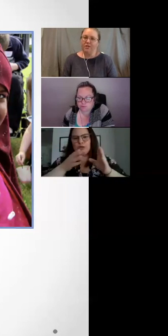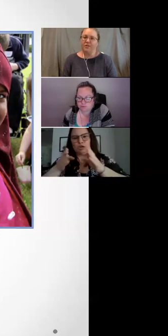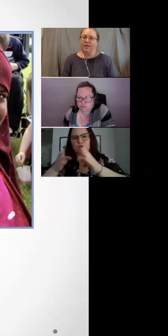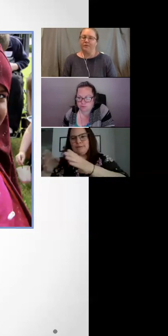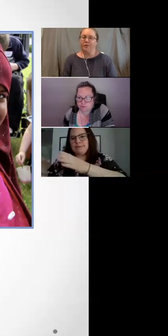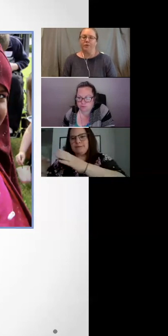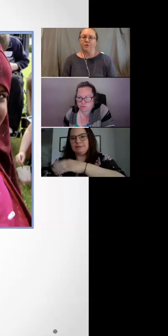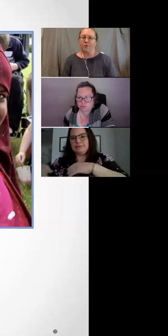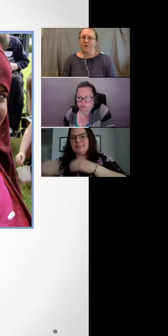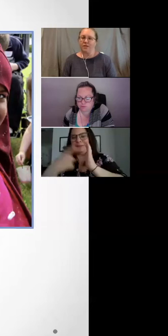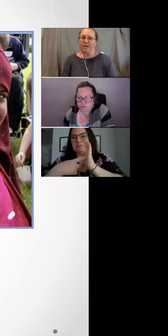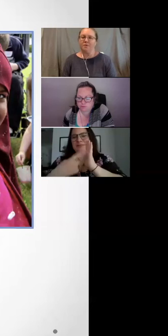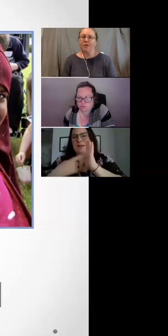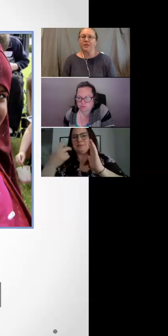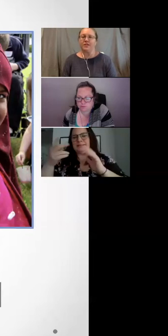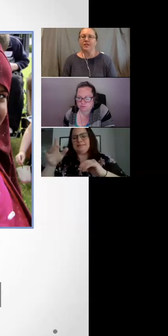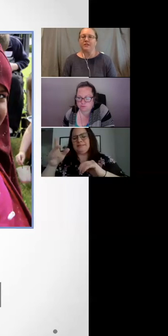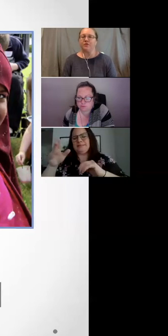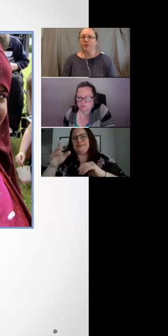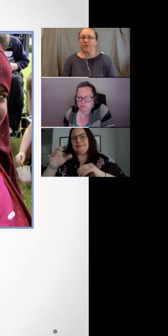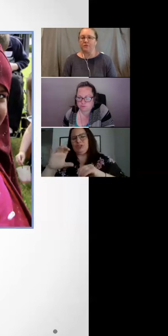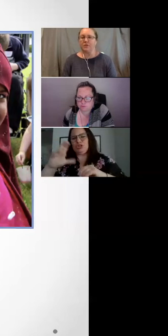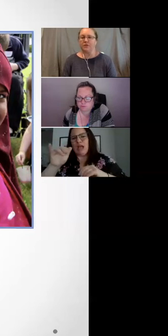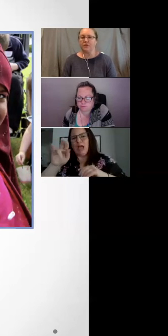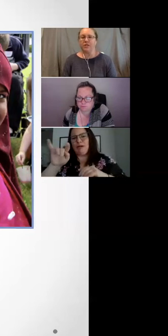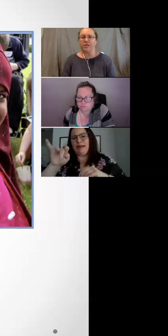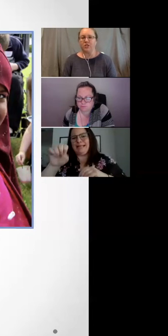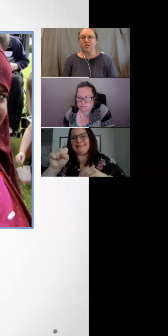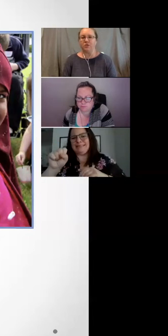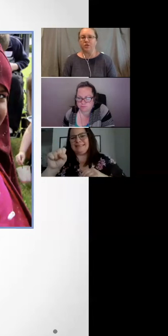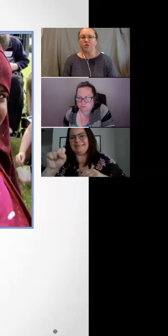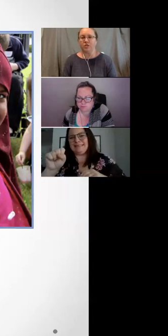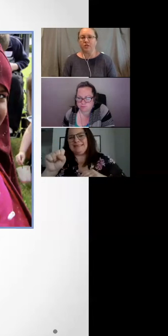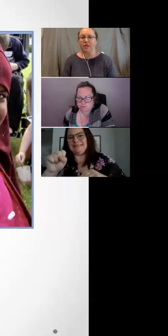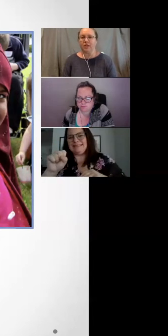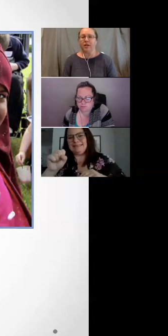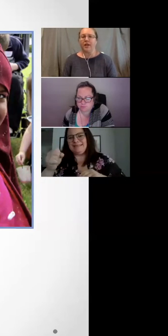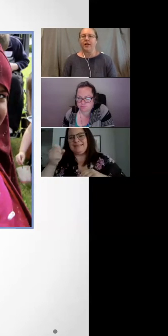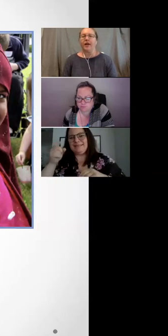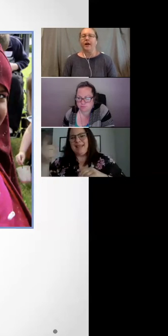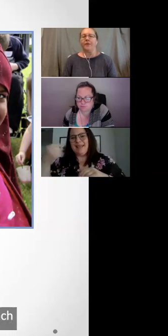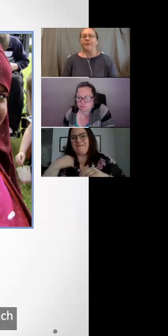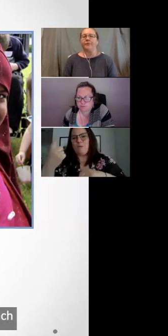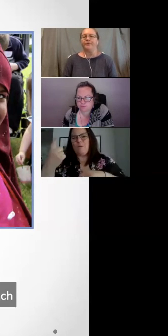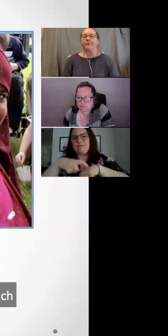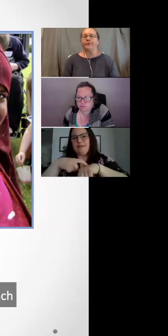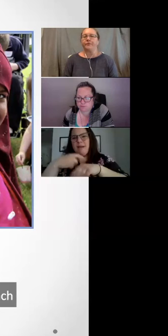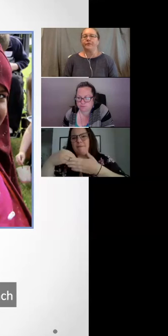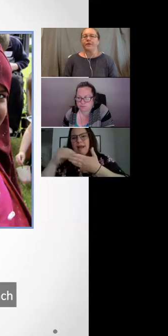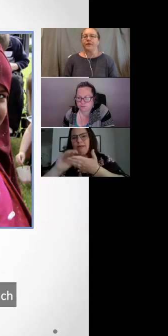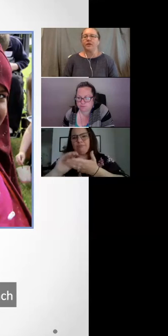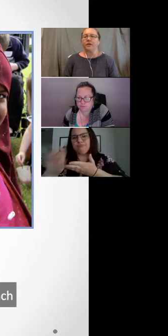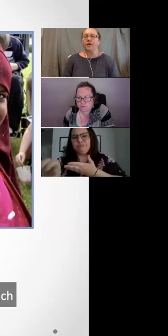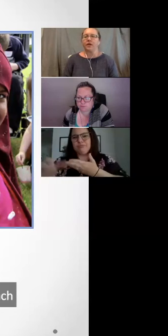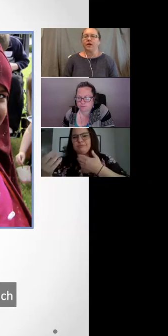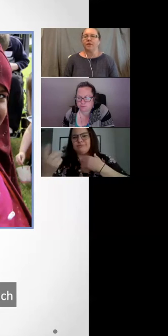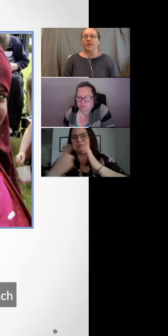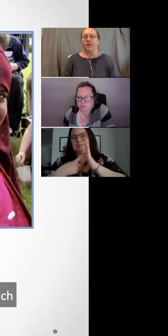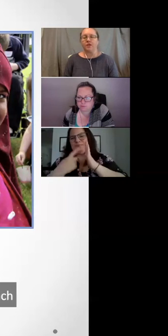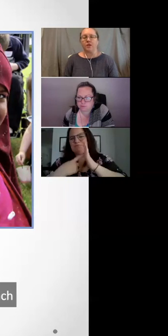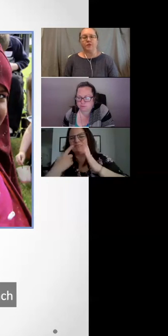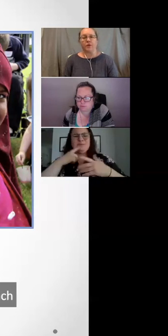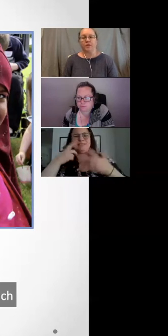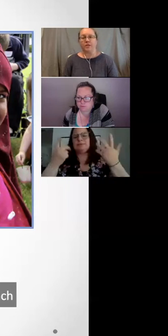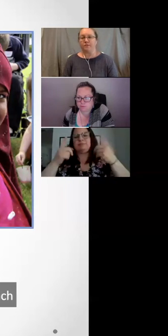not go through them all today because it is very specific to each situation. I mean,